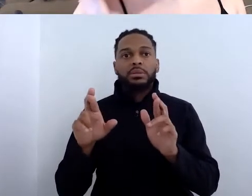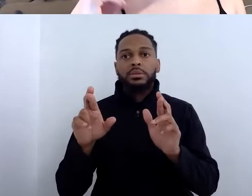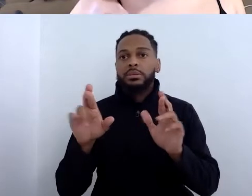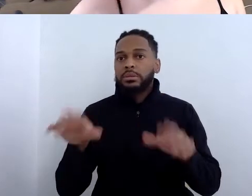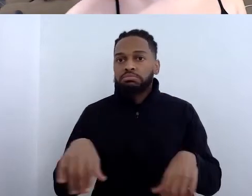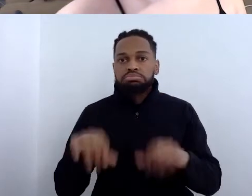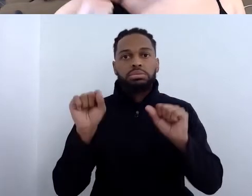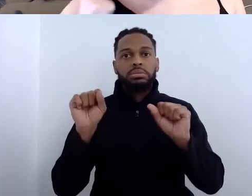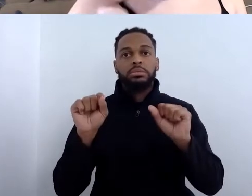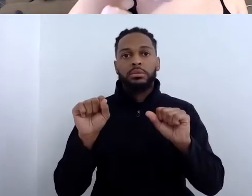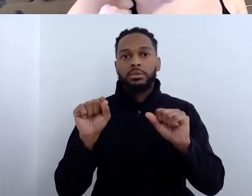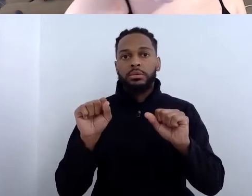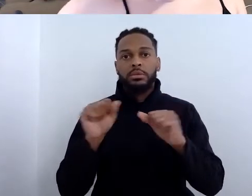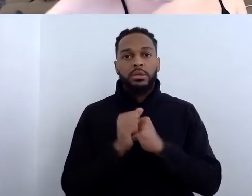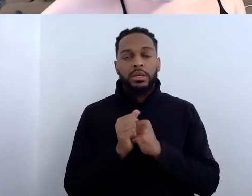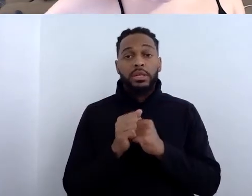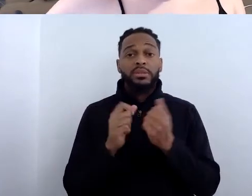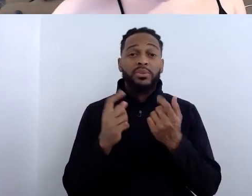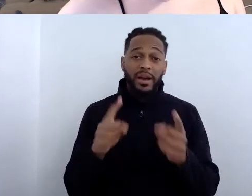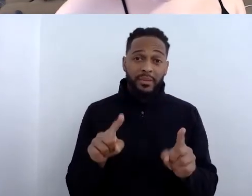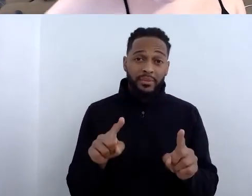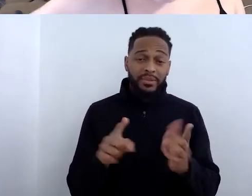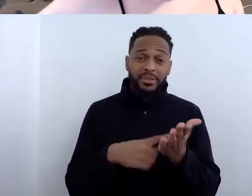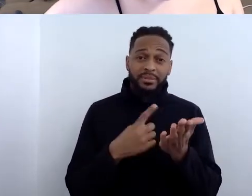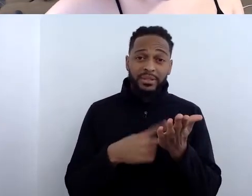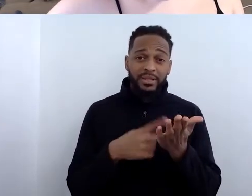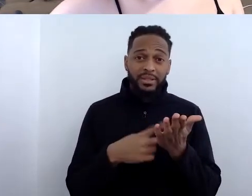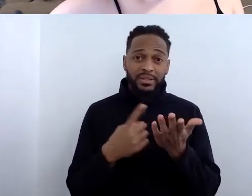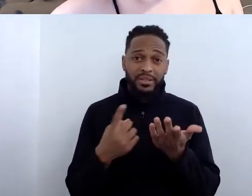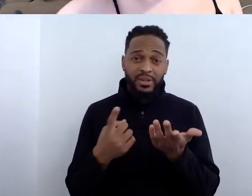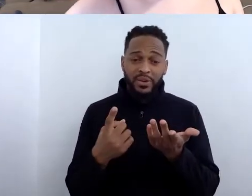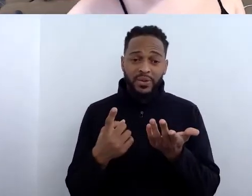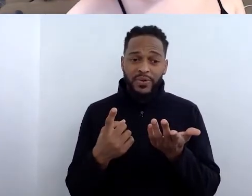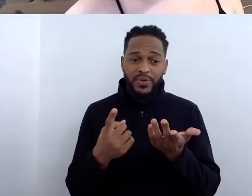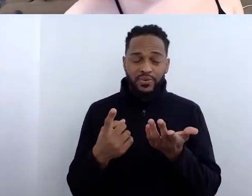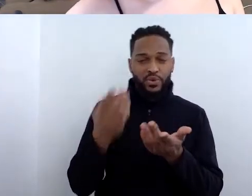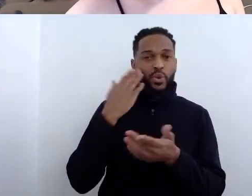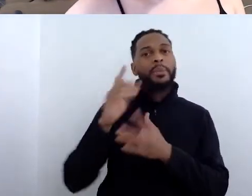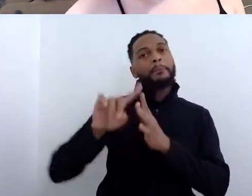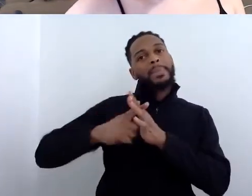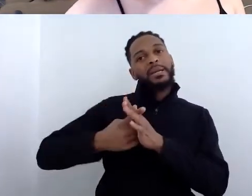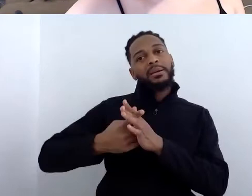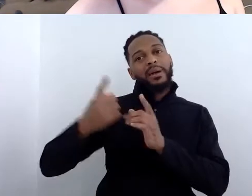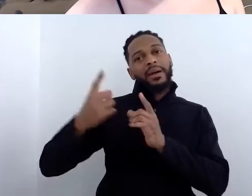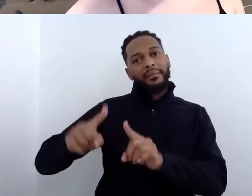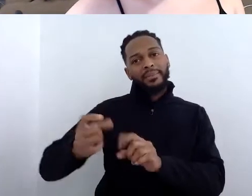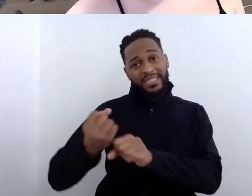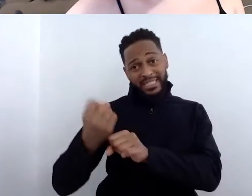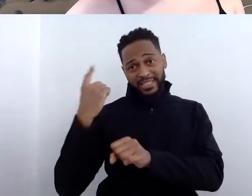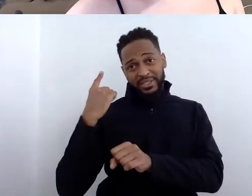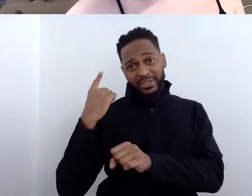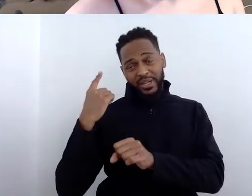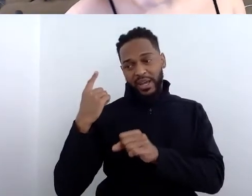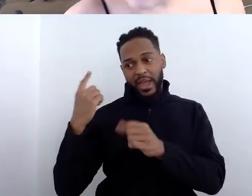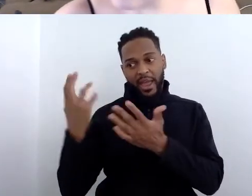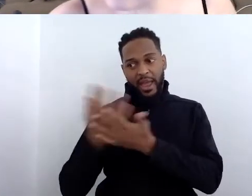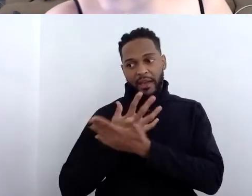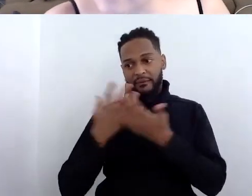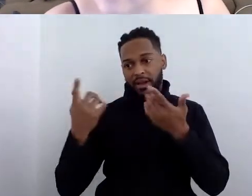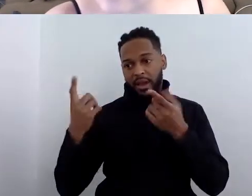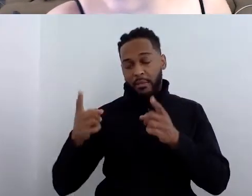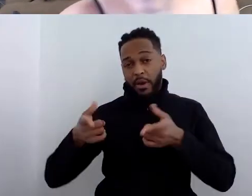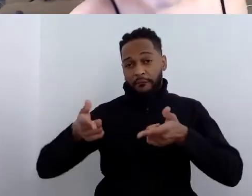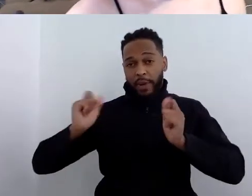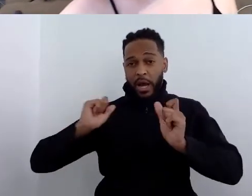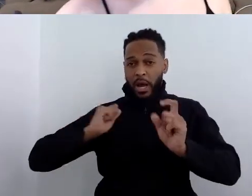at the beginning, it was happening so fast. The more time that passes, the less excuses anyone has, because